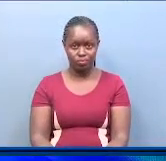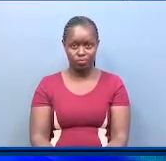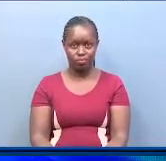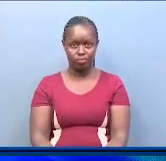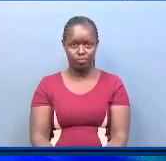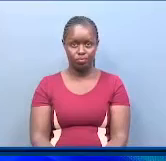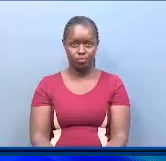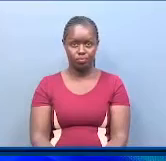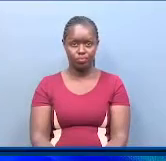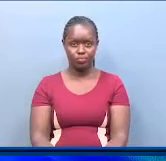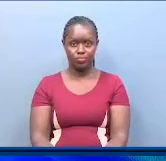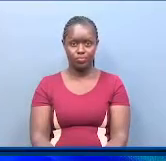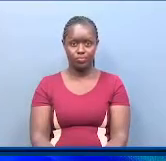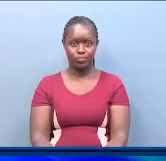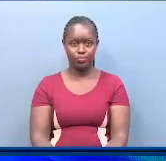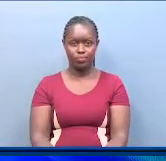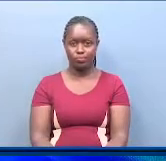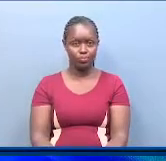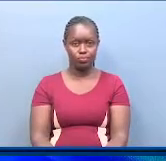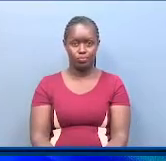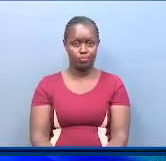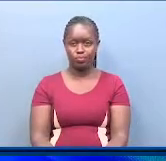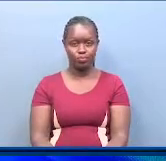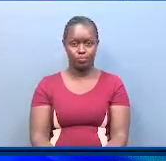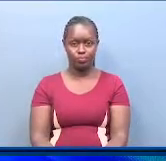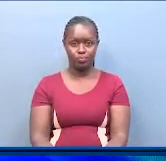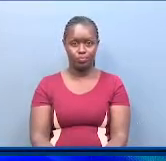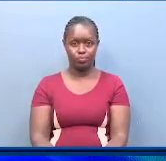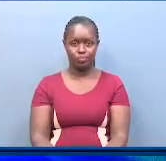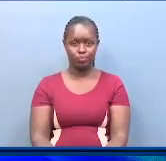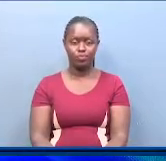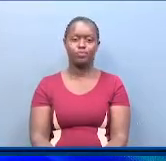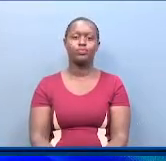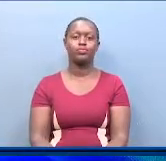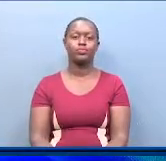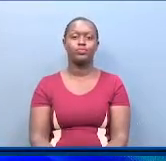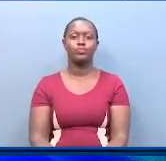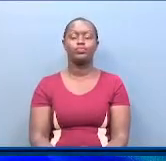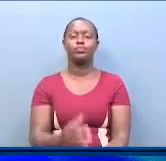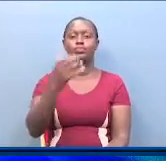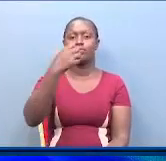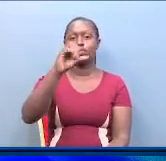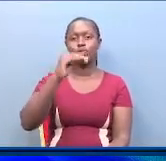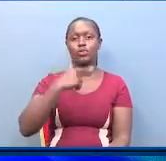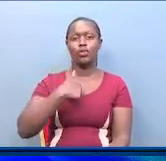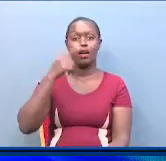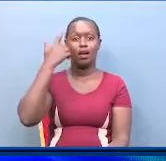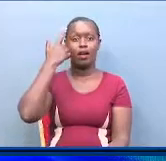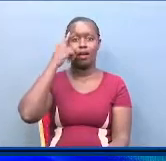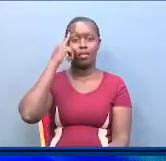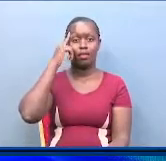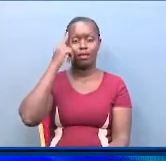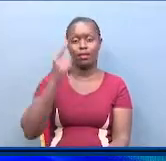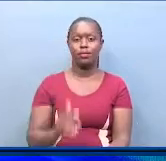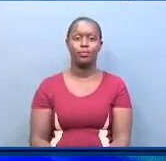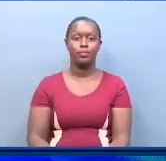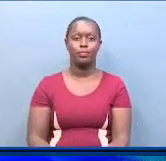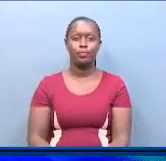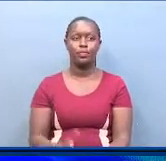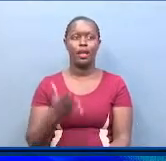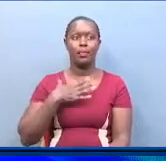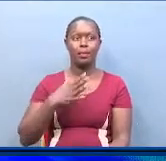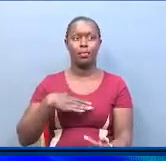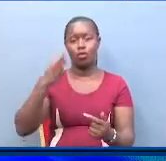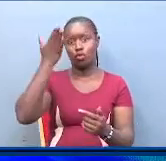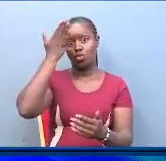what IBC is promising, the election cannot be stolen. So I think people are